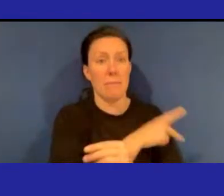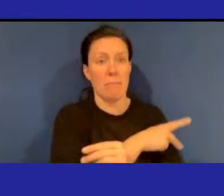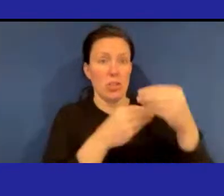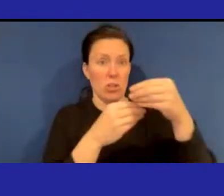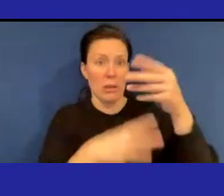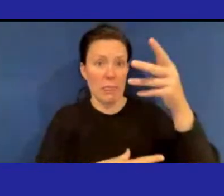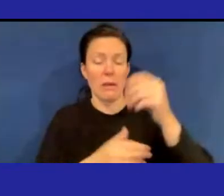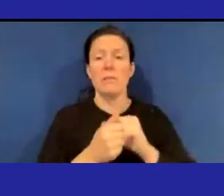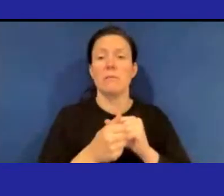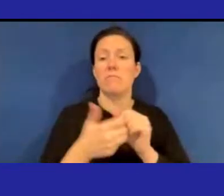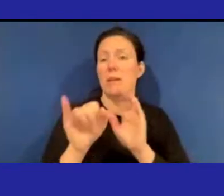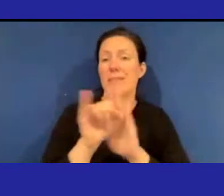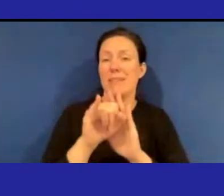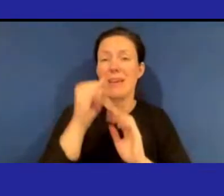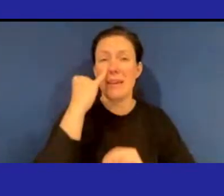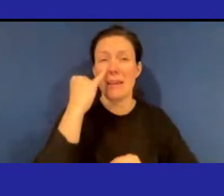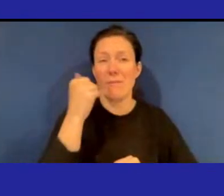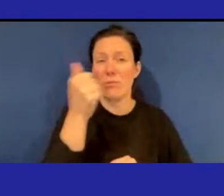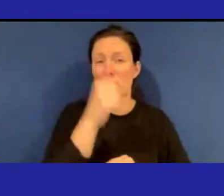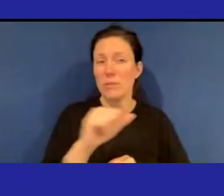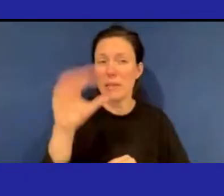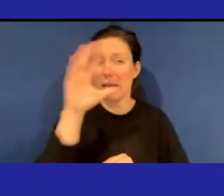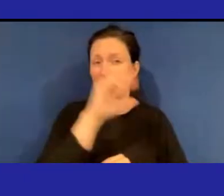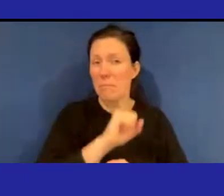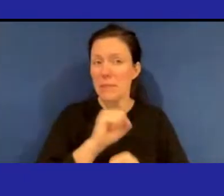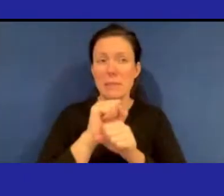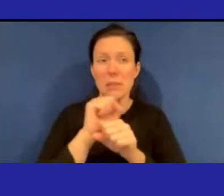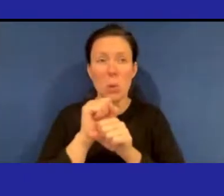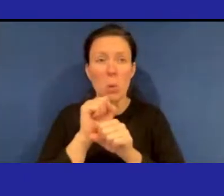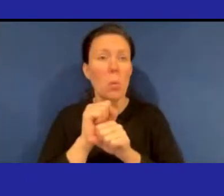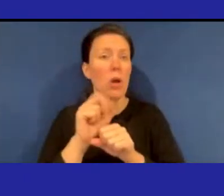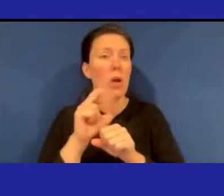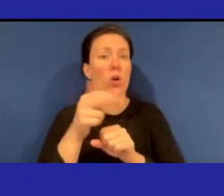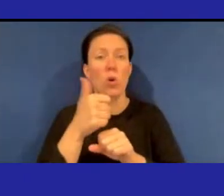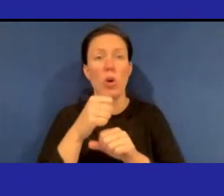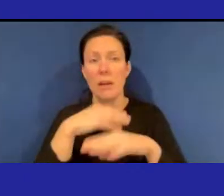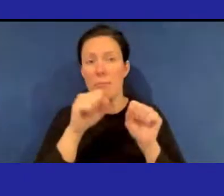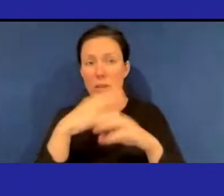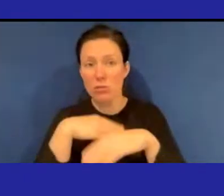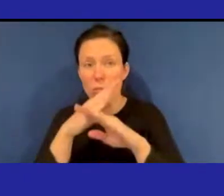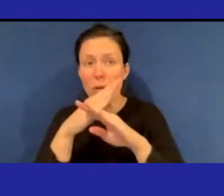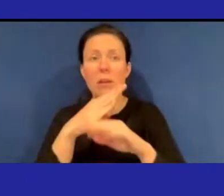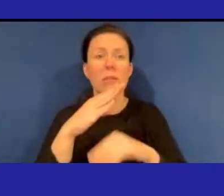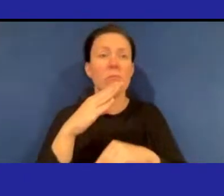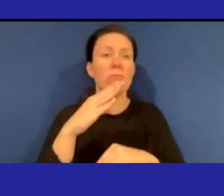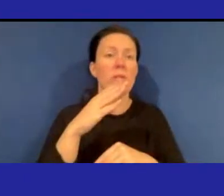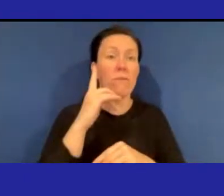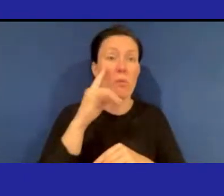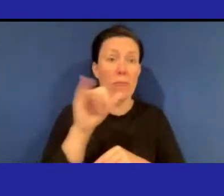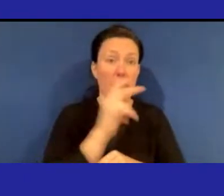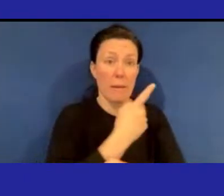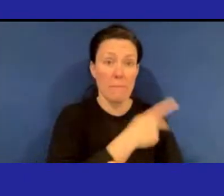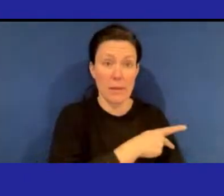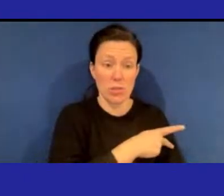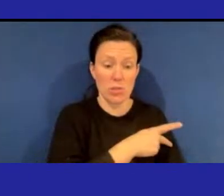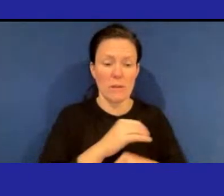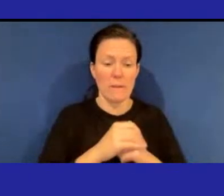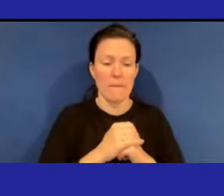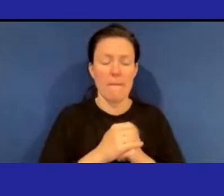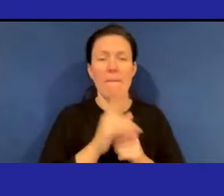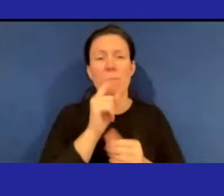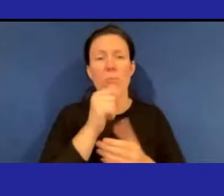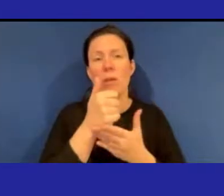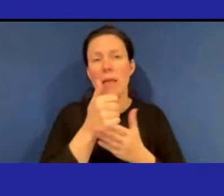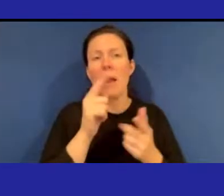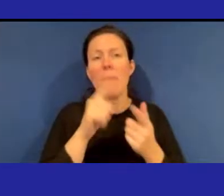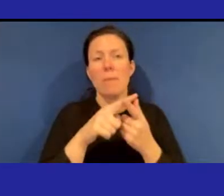any outstanding workup or any barriers to having the patient progress to the transplant list, and really helping to troubleshoot